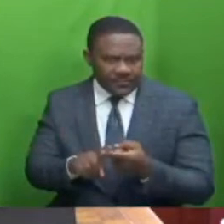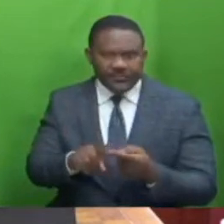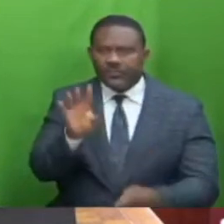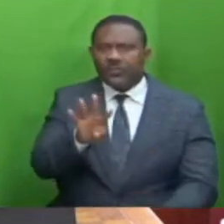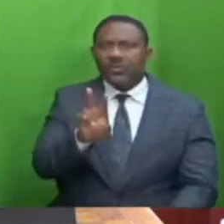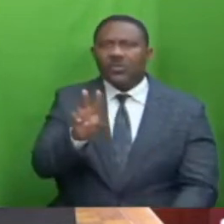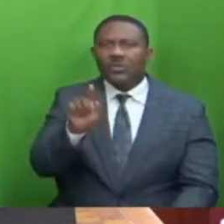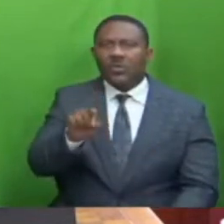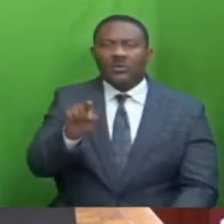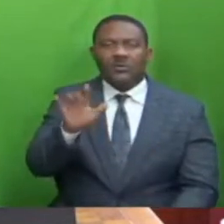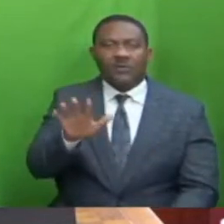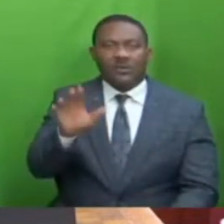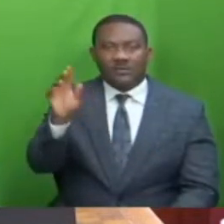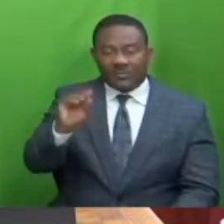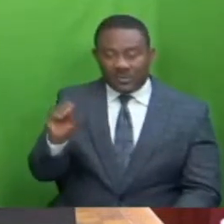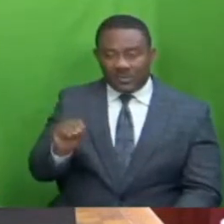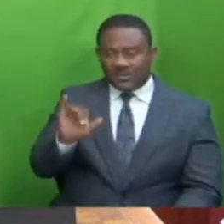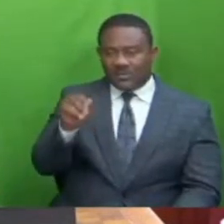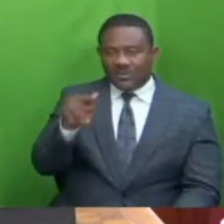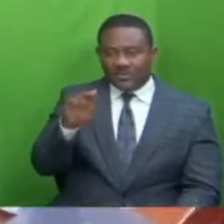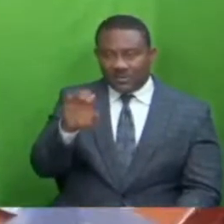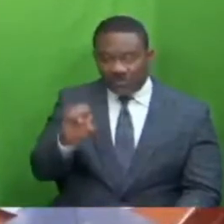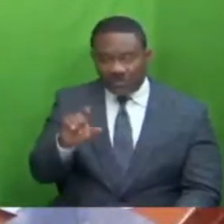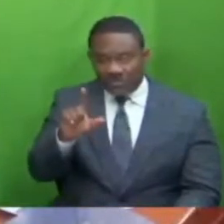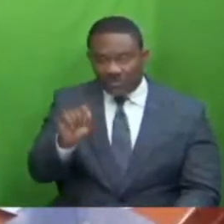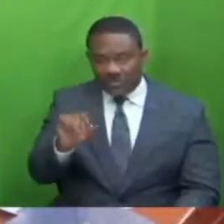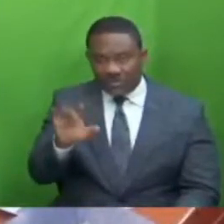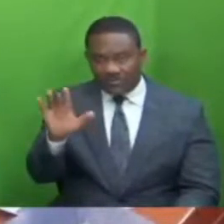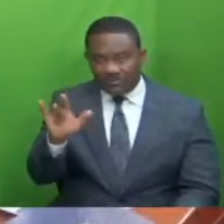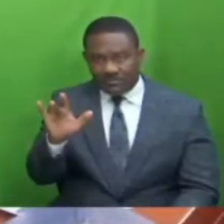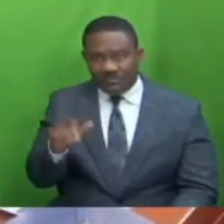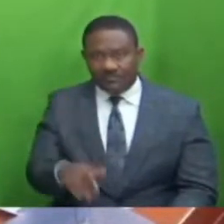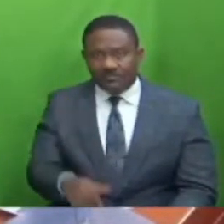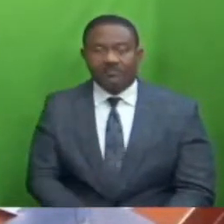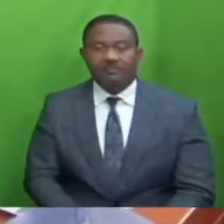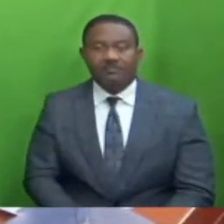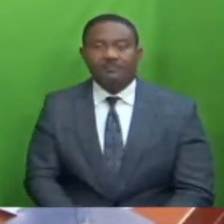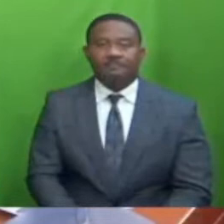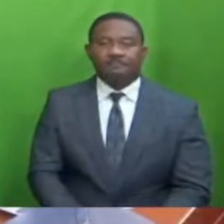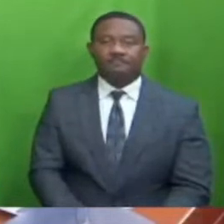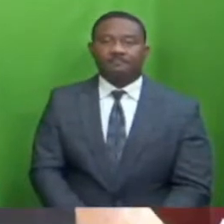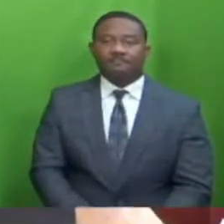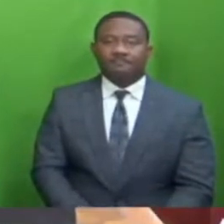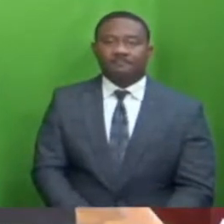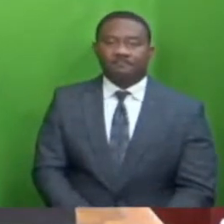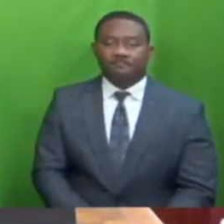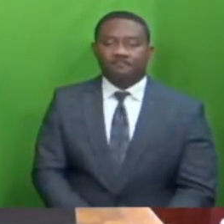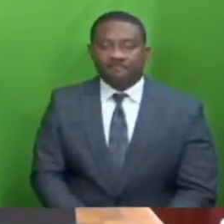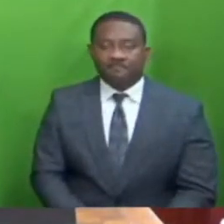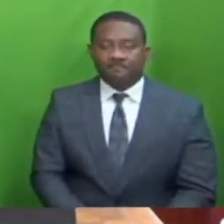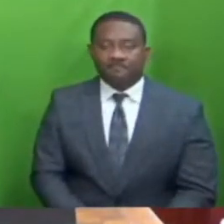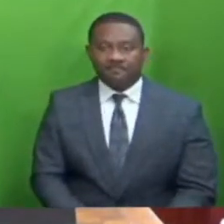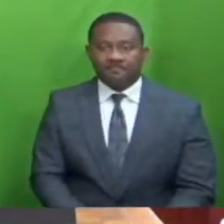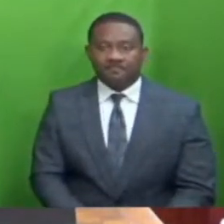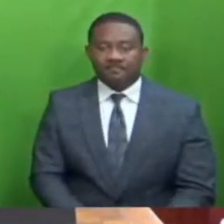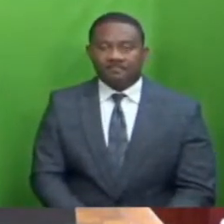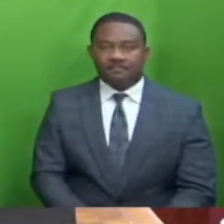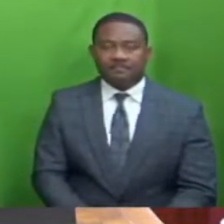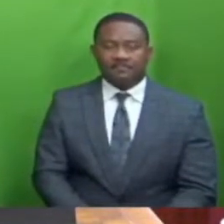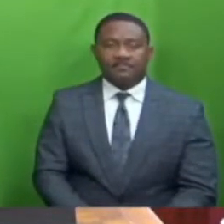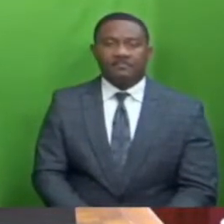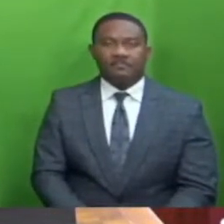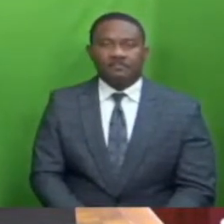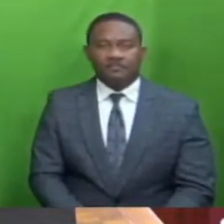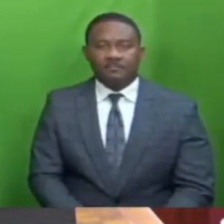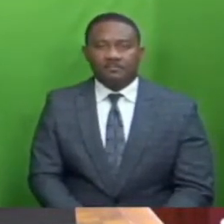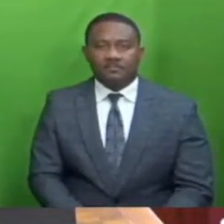42.5% in June 2023. The moderation in inflation was largely supported by monetary policy